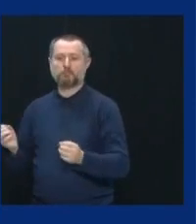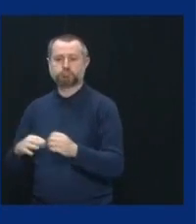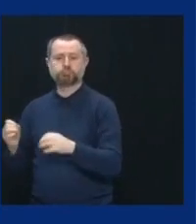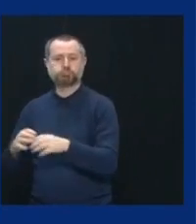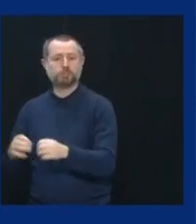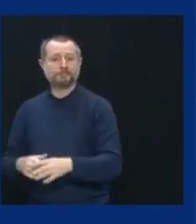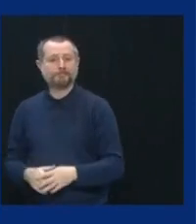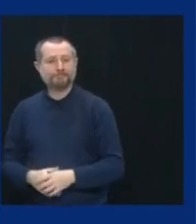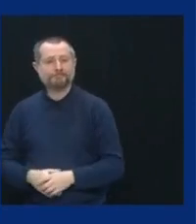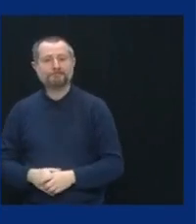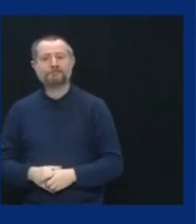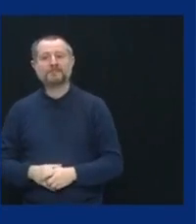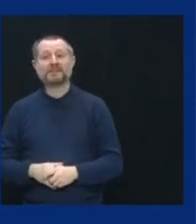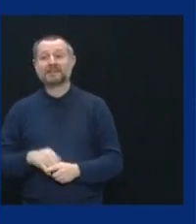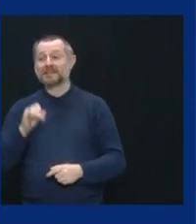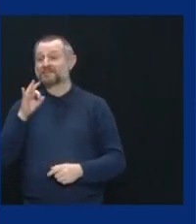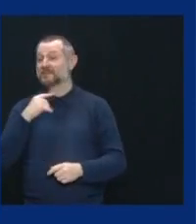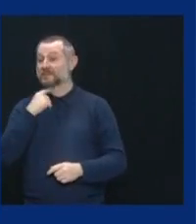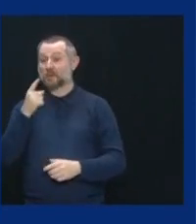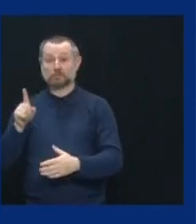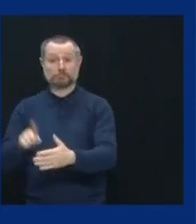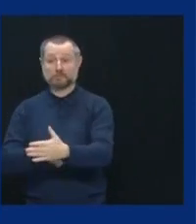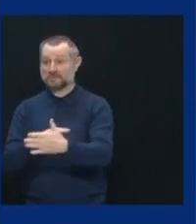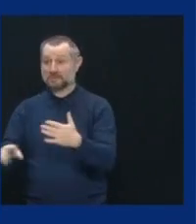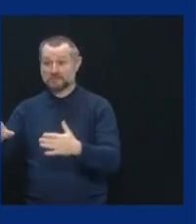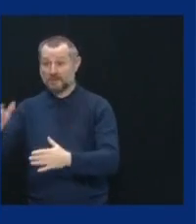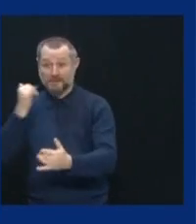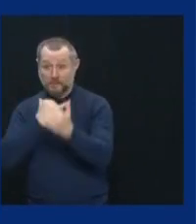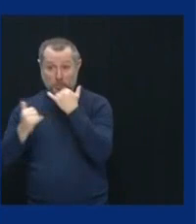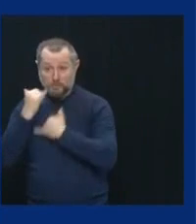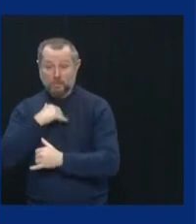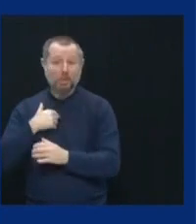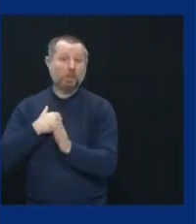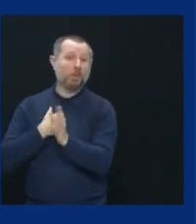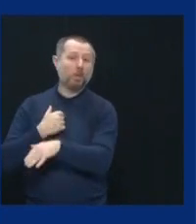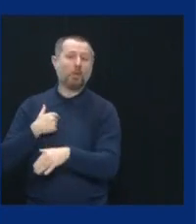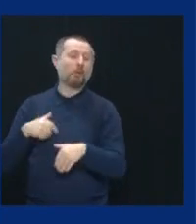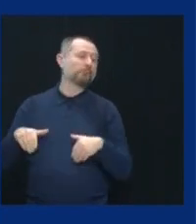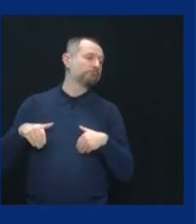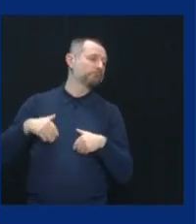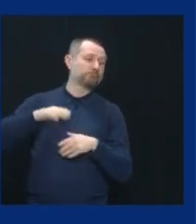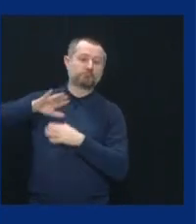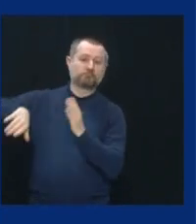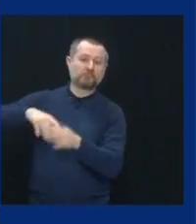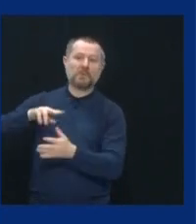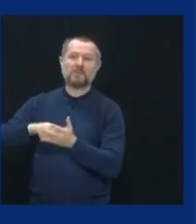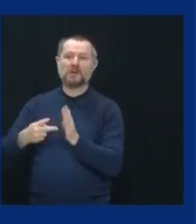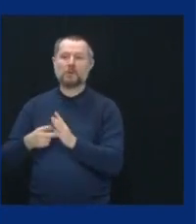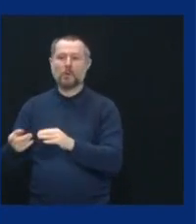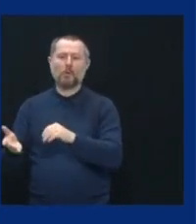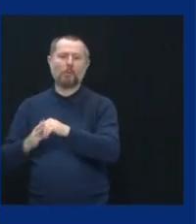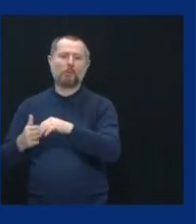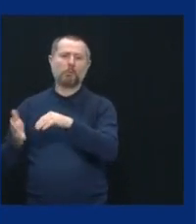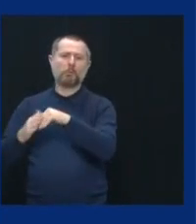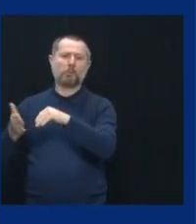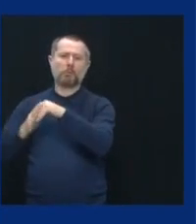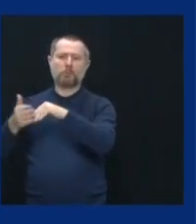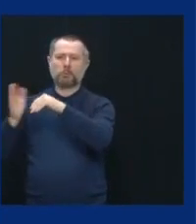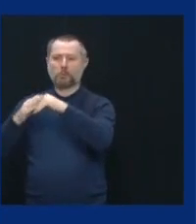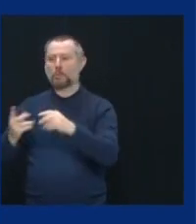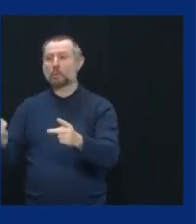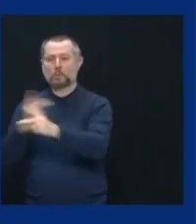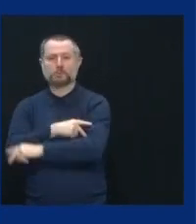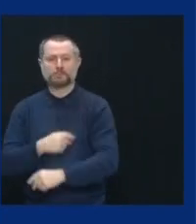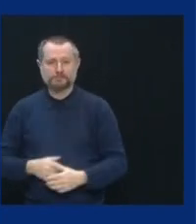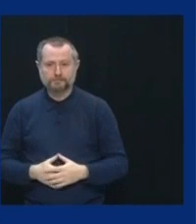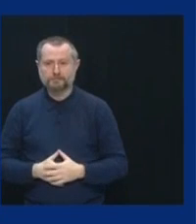When you don't correct disinformation, you allow it to continue. And we